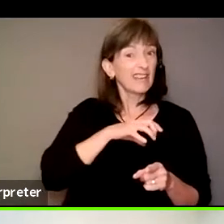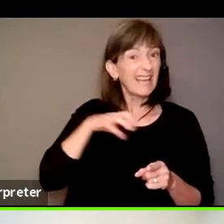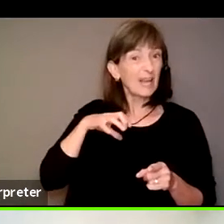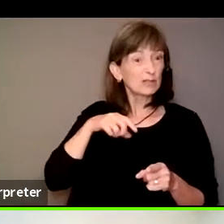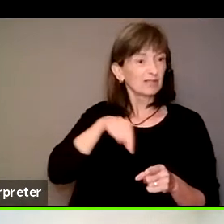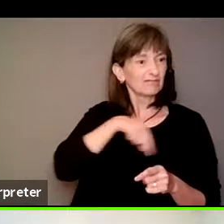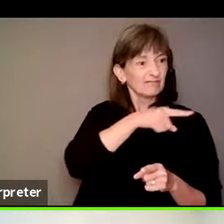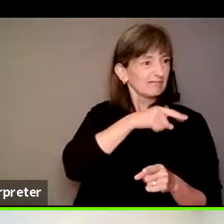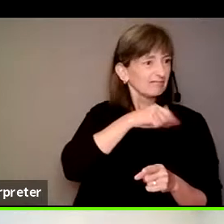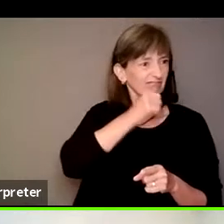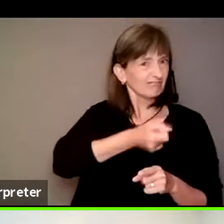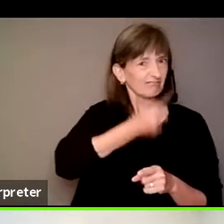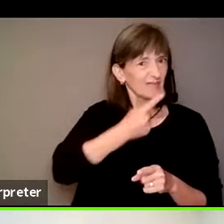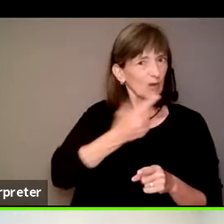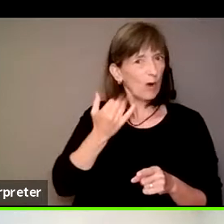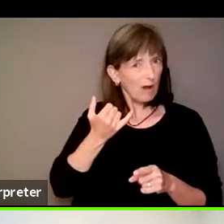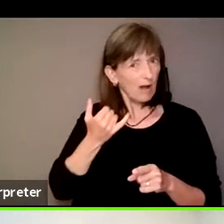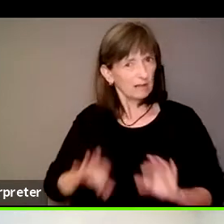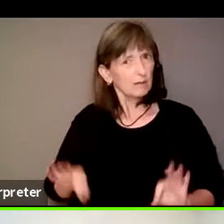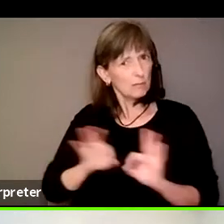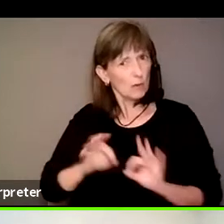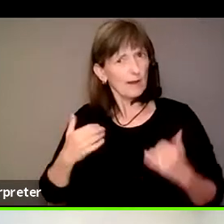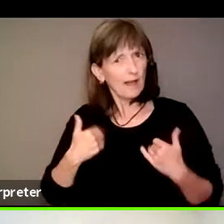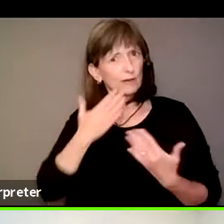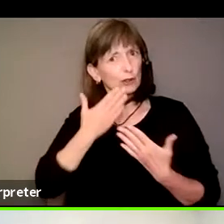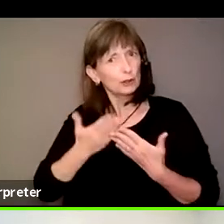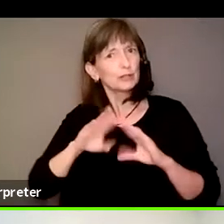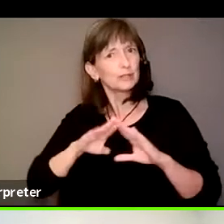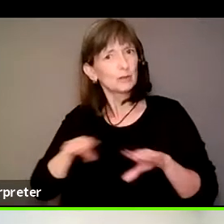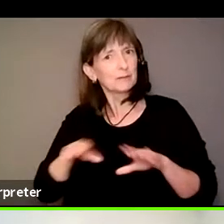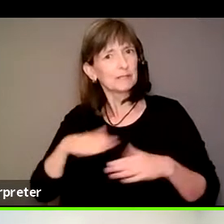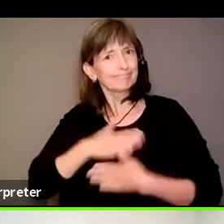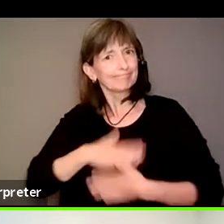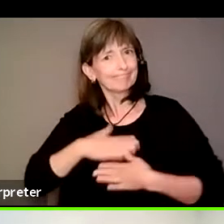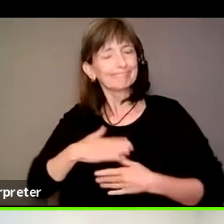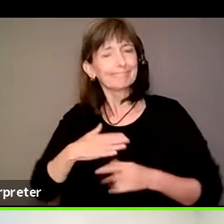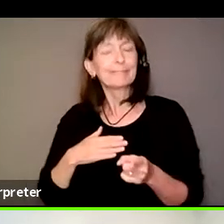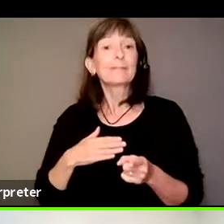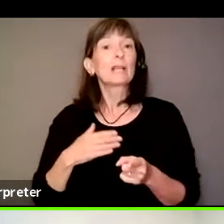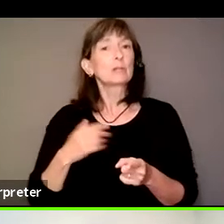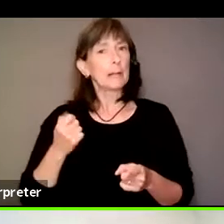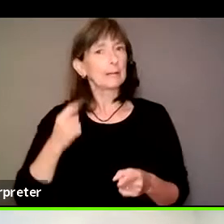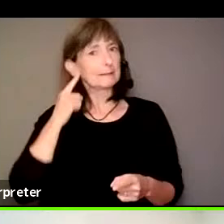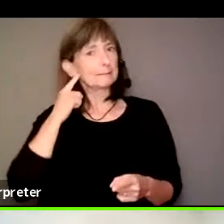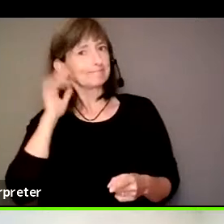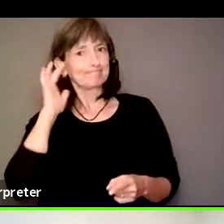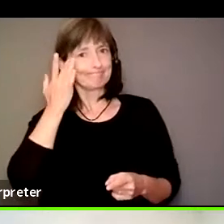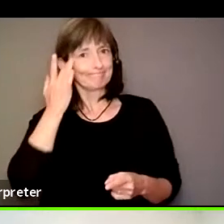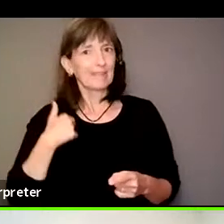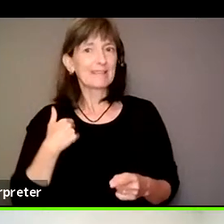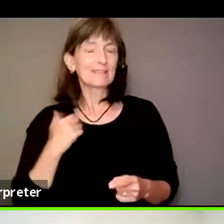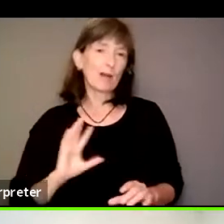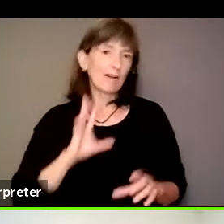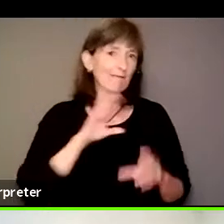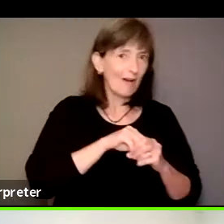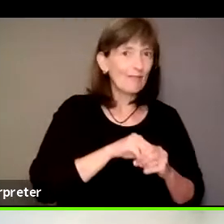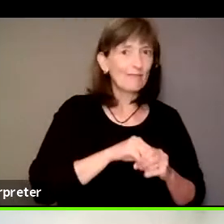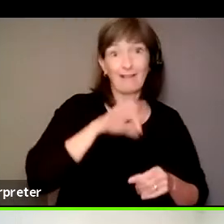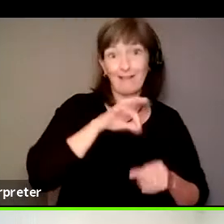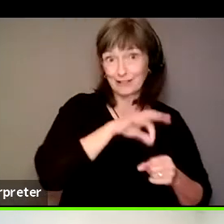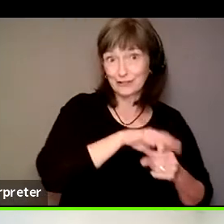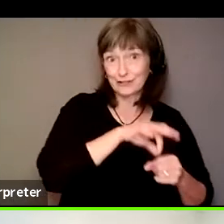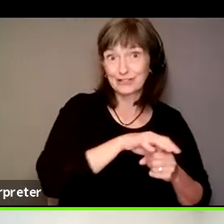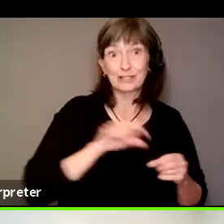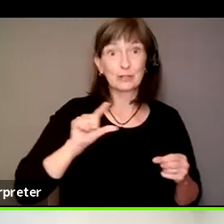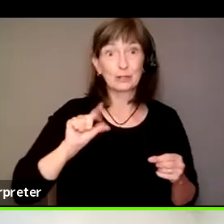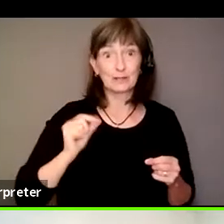didn't really understand the importance of it. So with a little bit of a bee in my bonnet, I ran in a by-election in